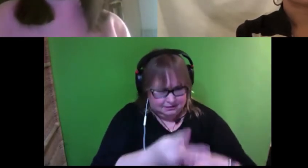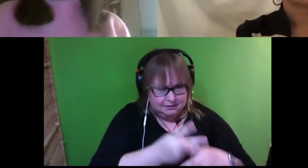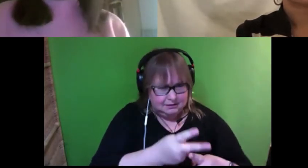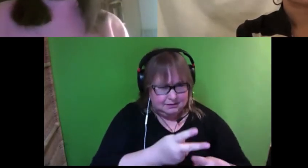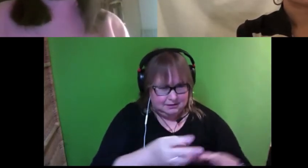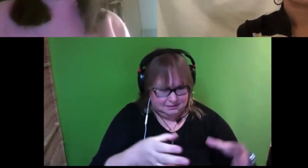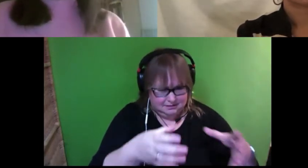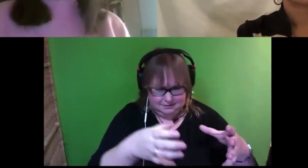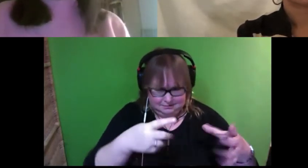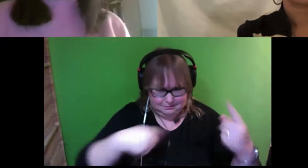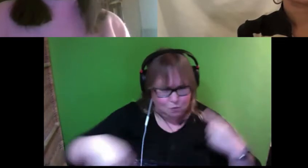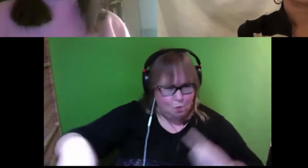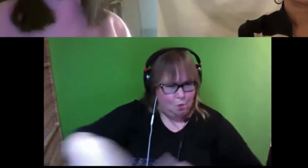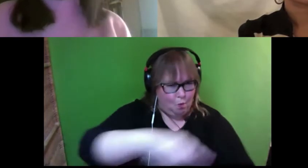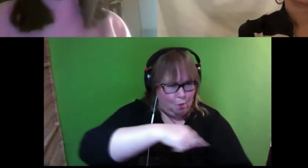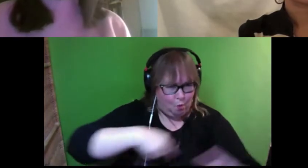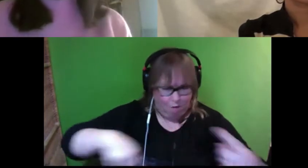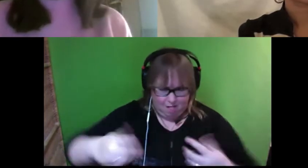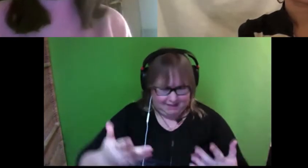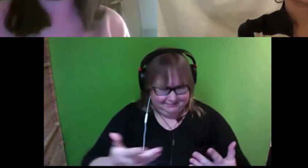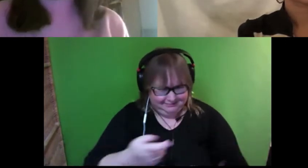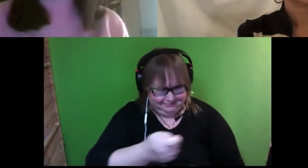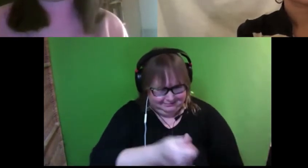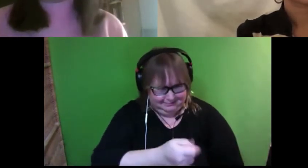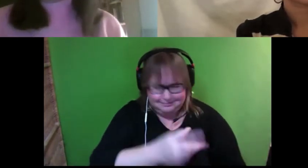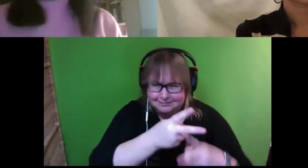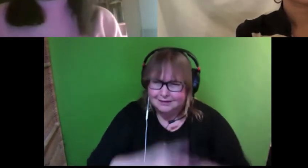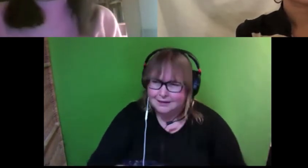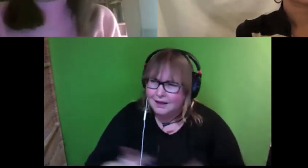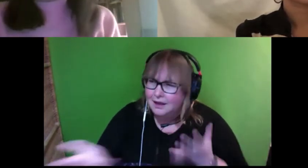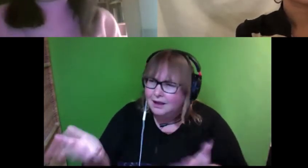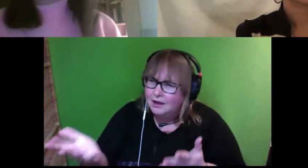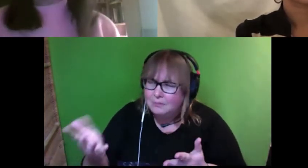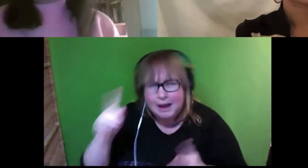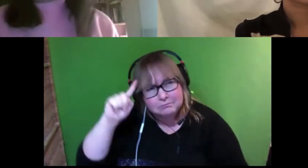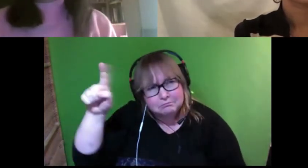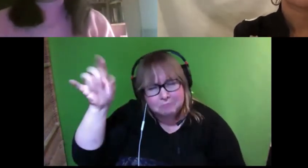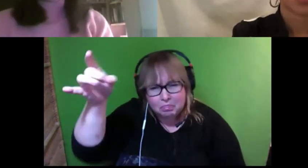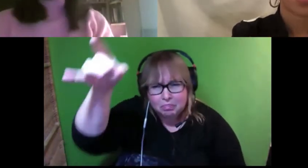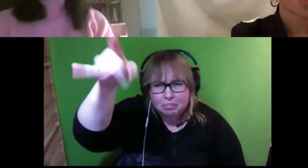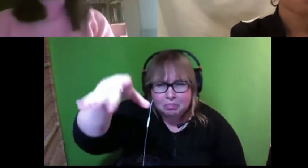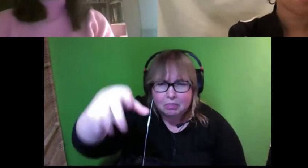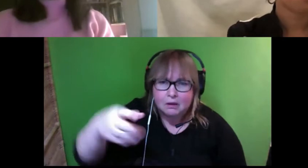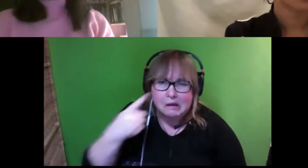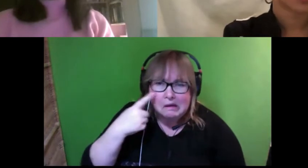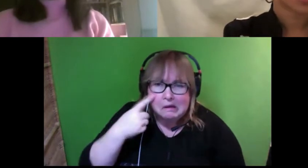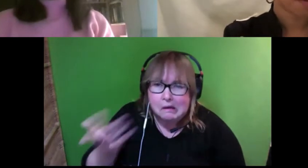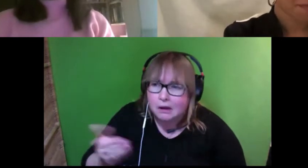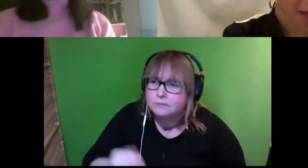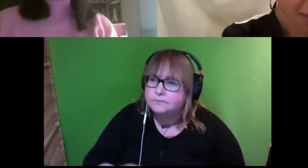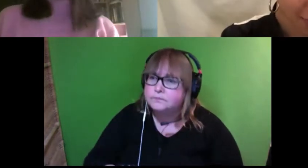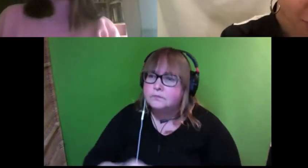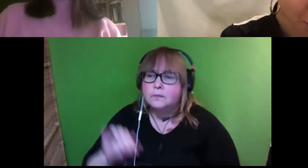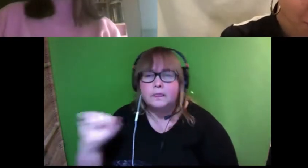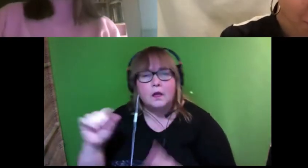in the space. Yeah, I don't know whether you had any opening thoughts. I was just thinking